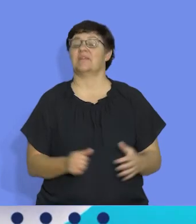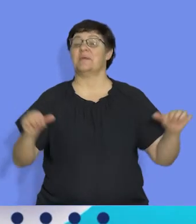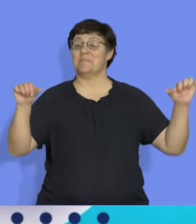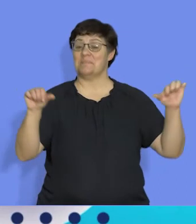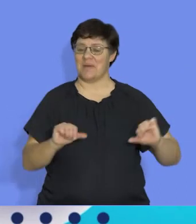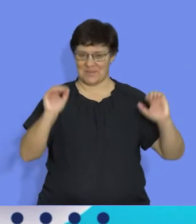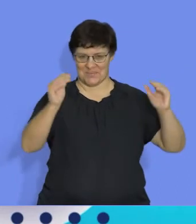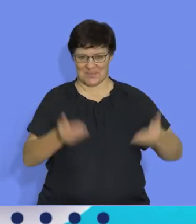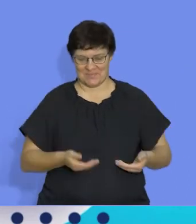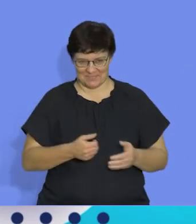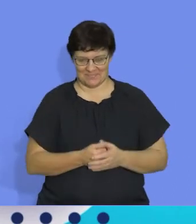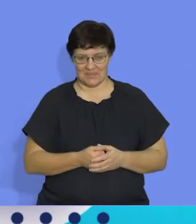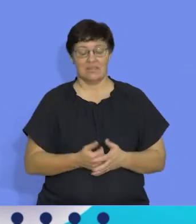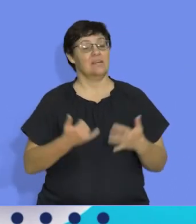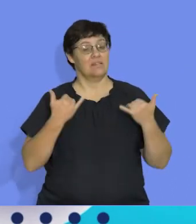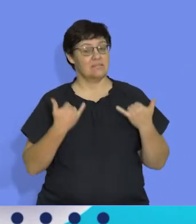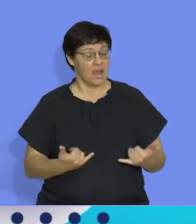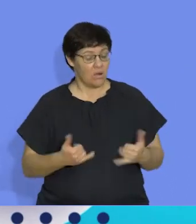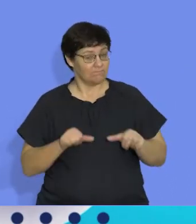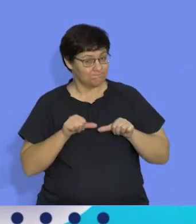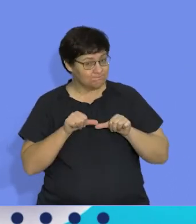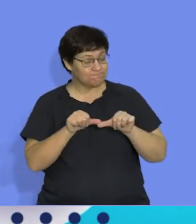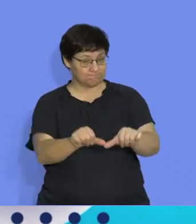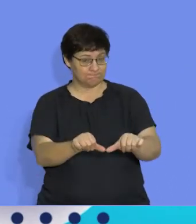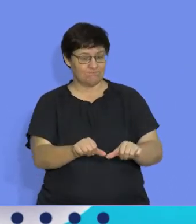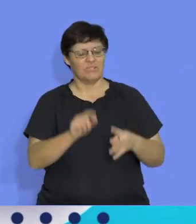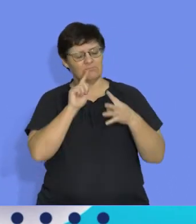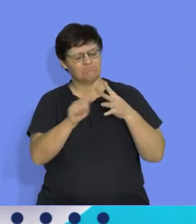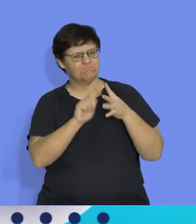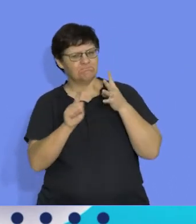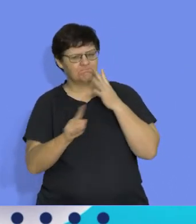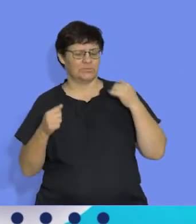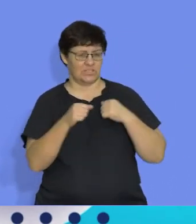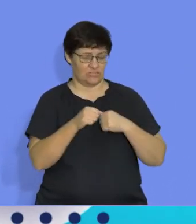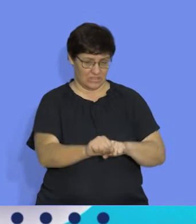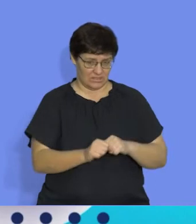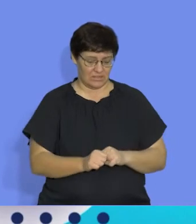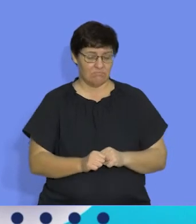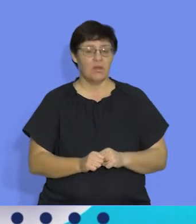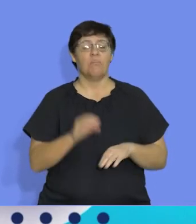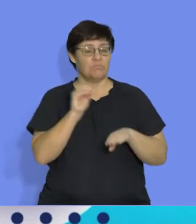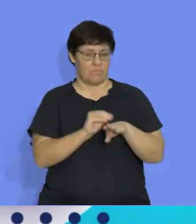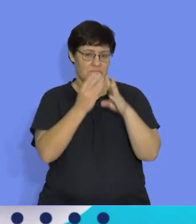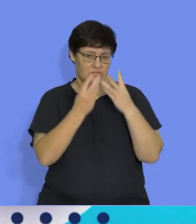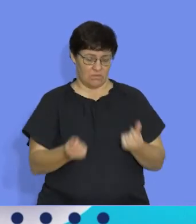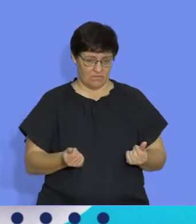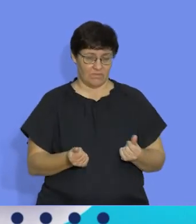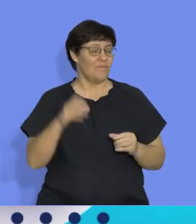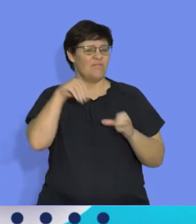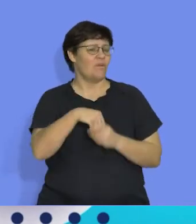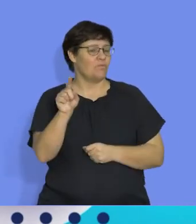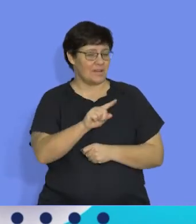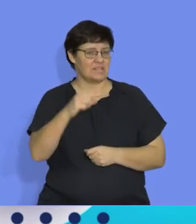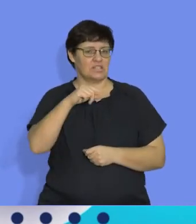Welcome back, everyone. We are going to continue looking at different strategies to solve problems involving